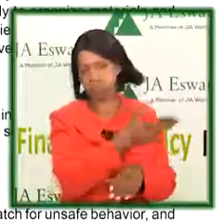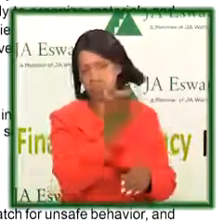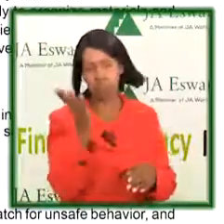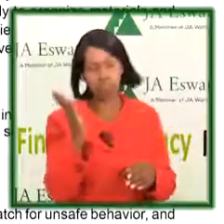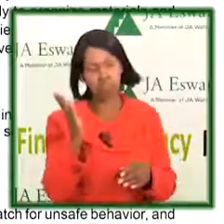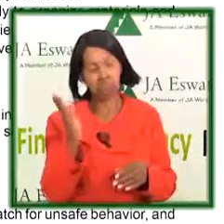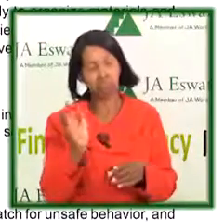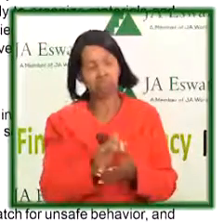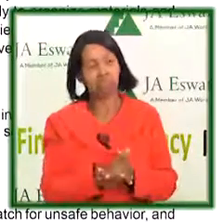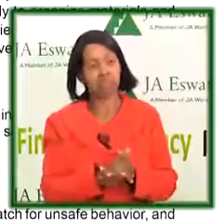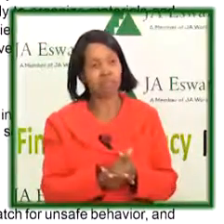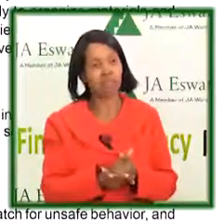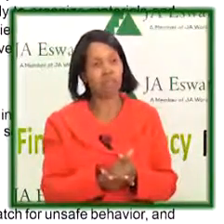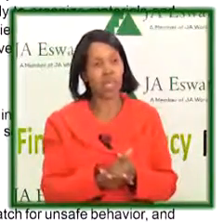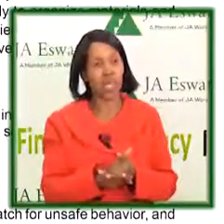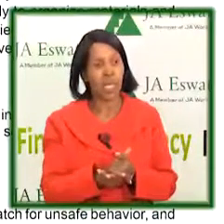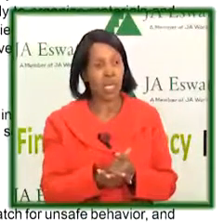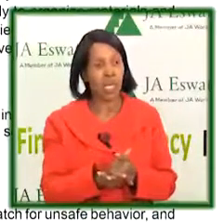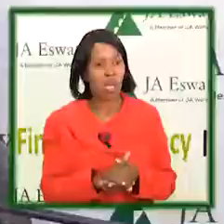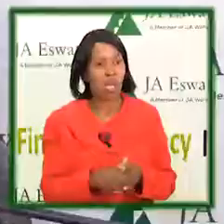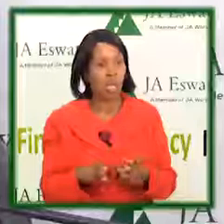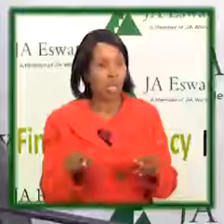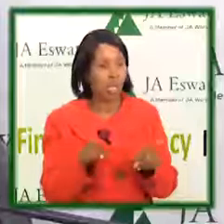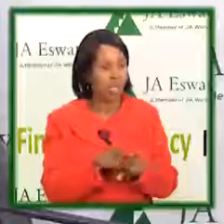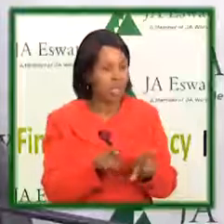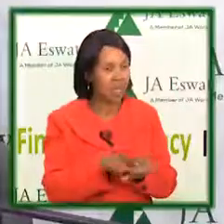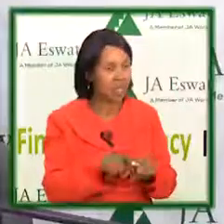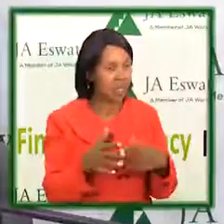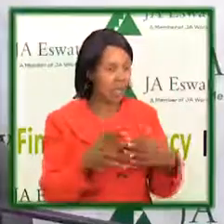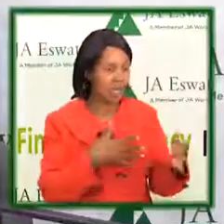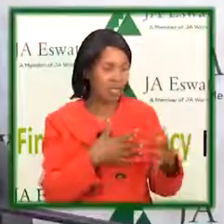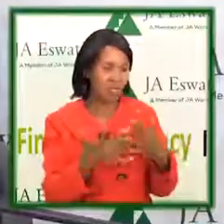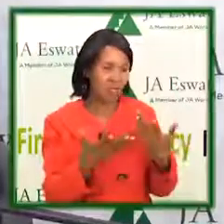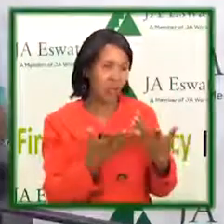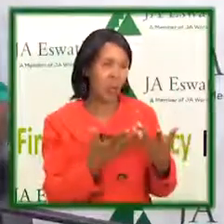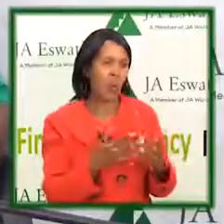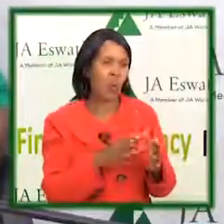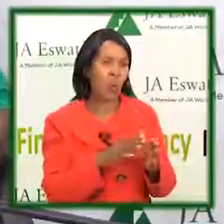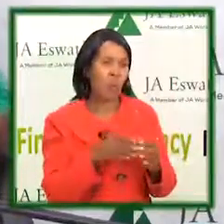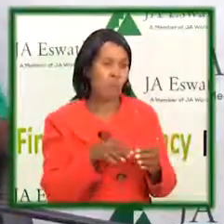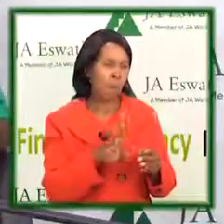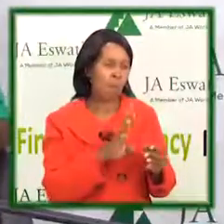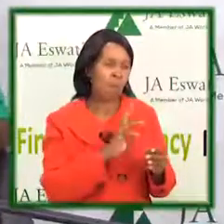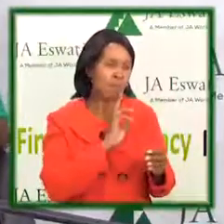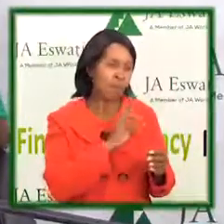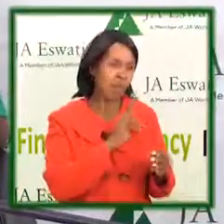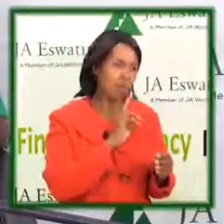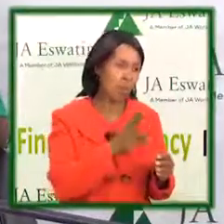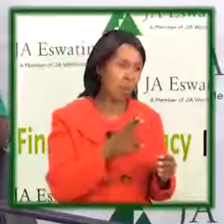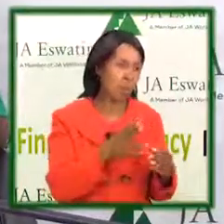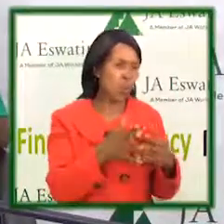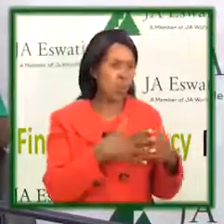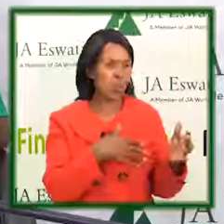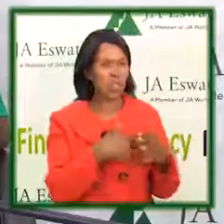lastly, avoid production pitfalls. That is to say, avoid complex